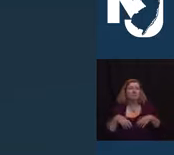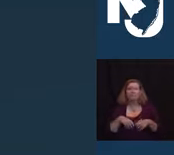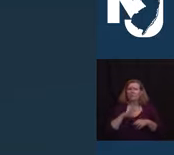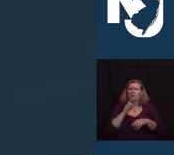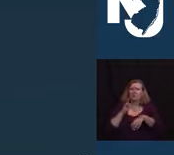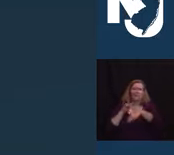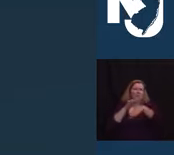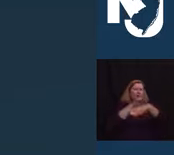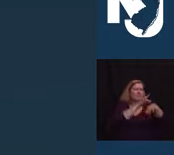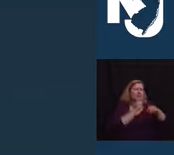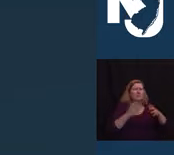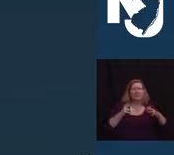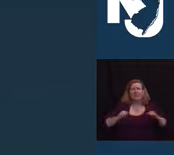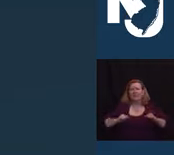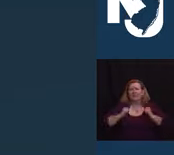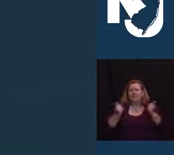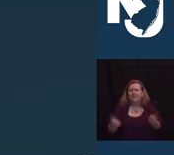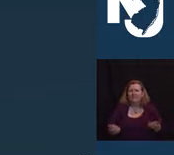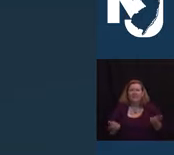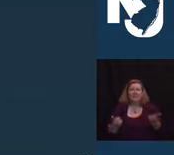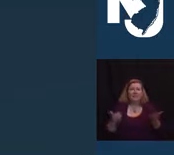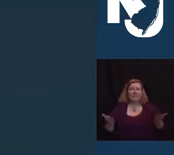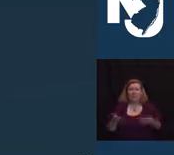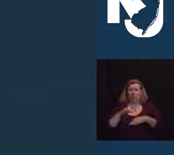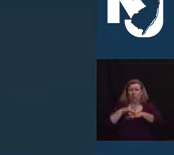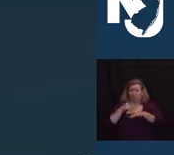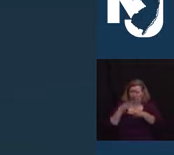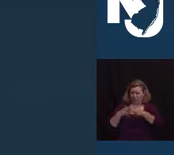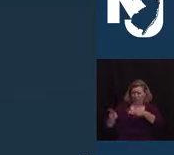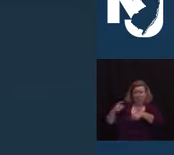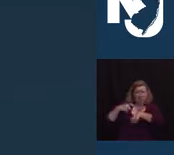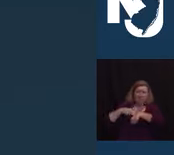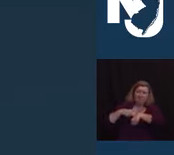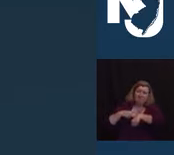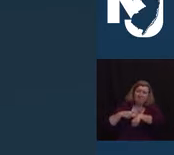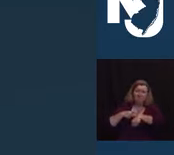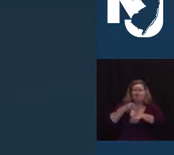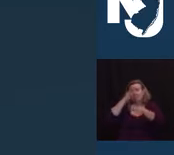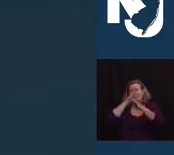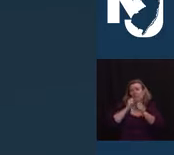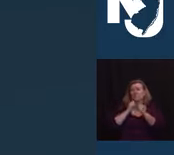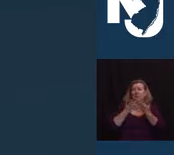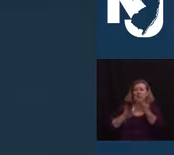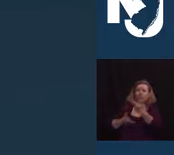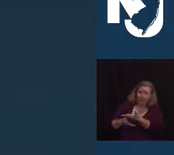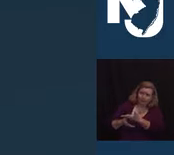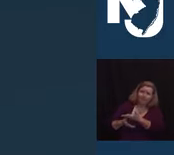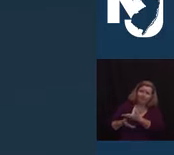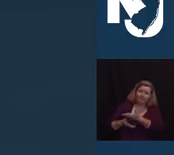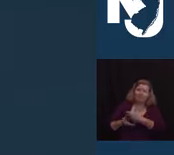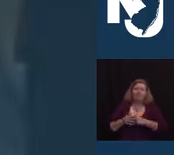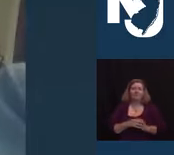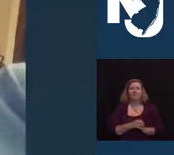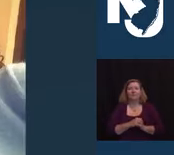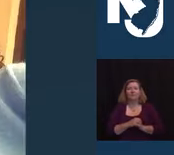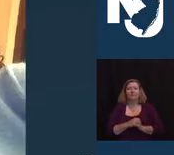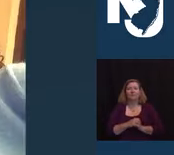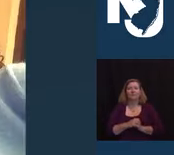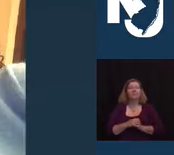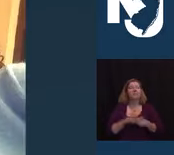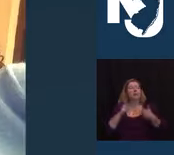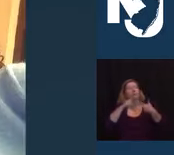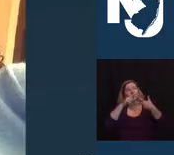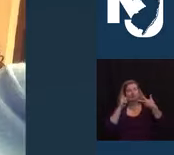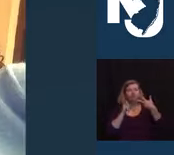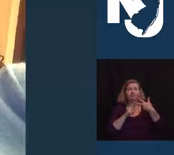on this earth. She will not be forgotten. May God bless and watch over that gal and all she leaves behind. And finally for